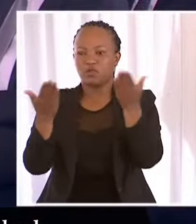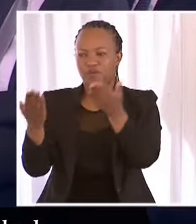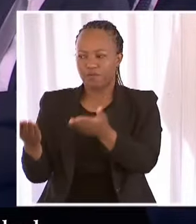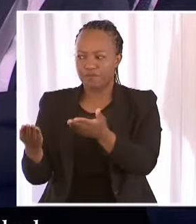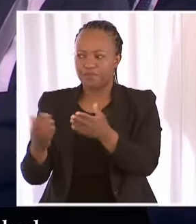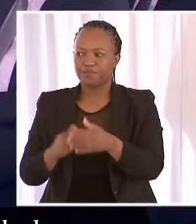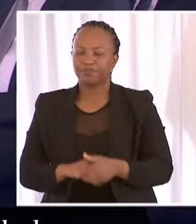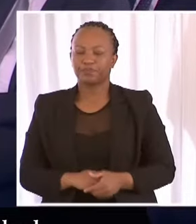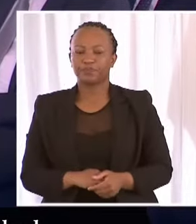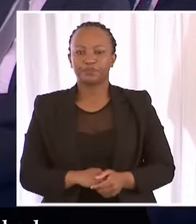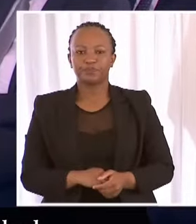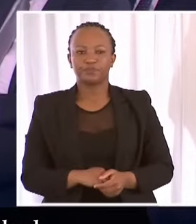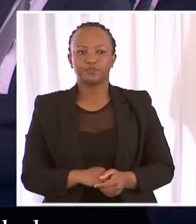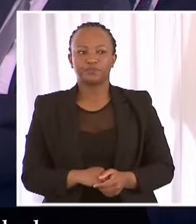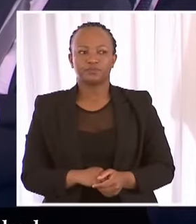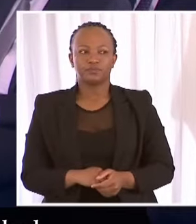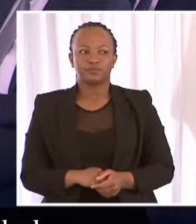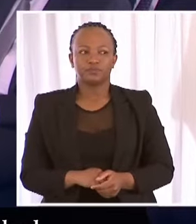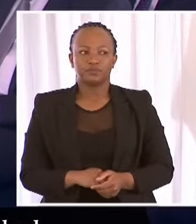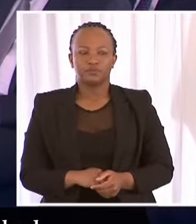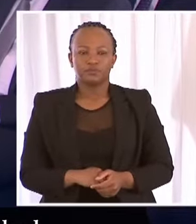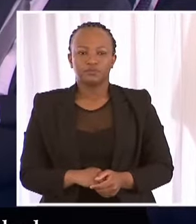Ayanda.